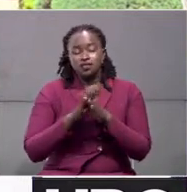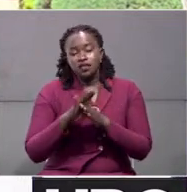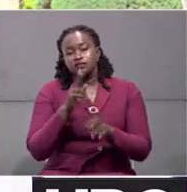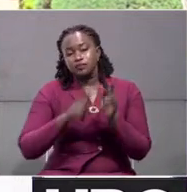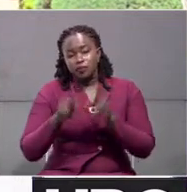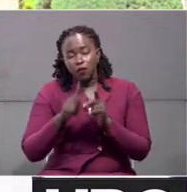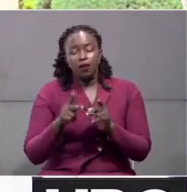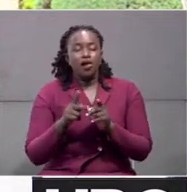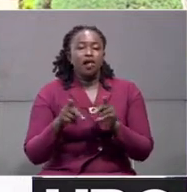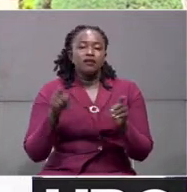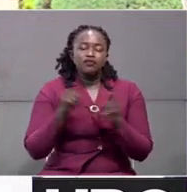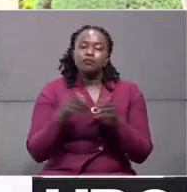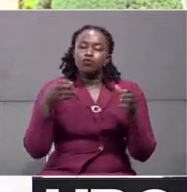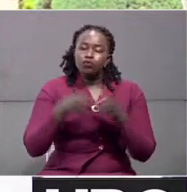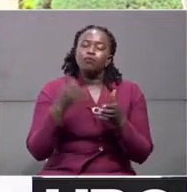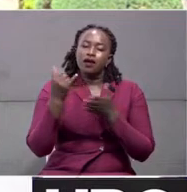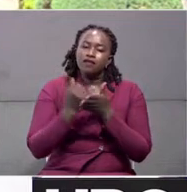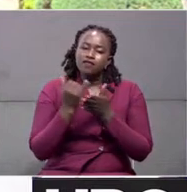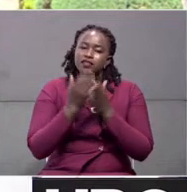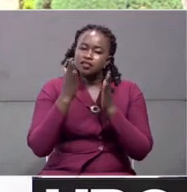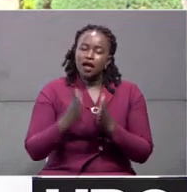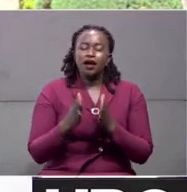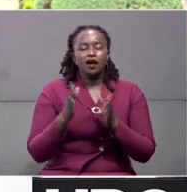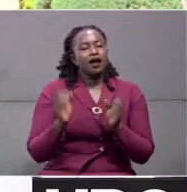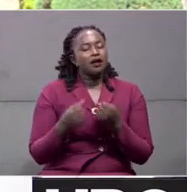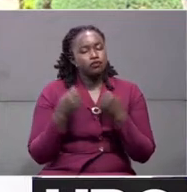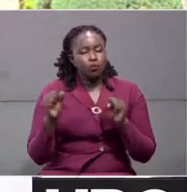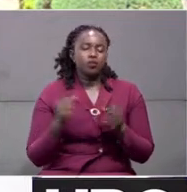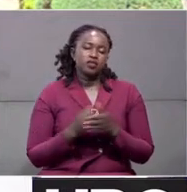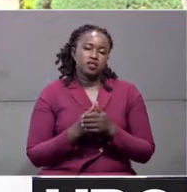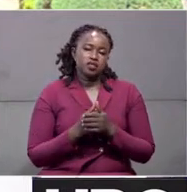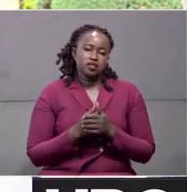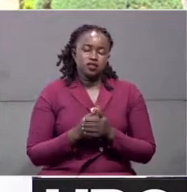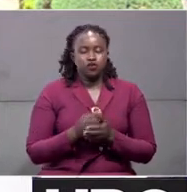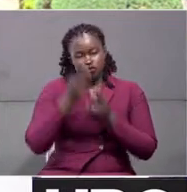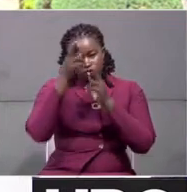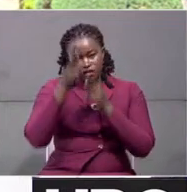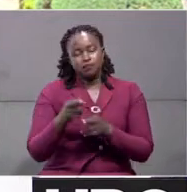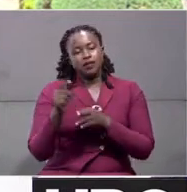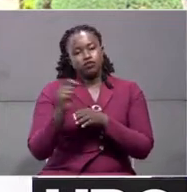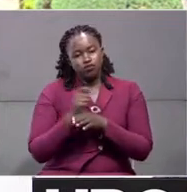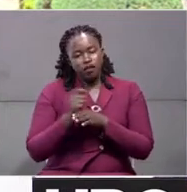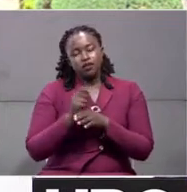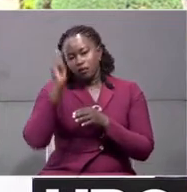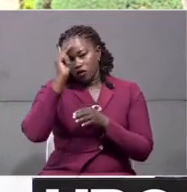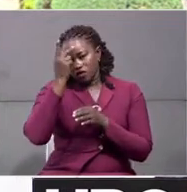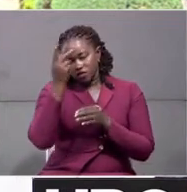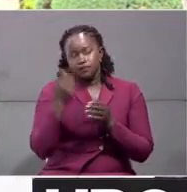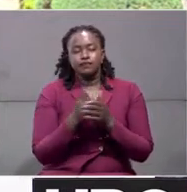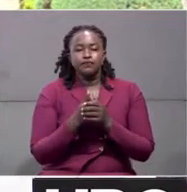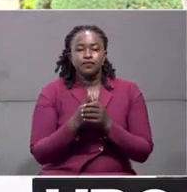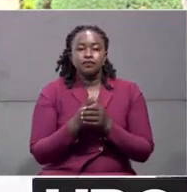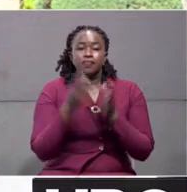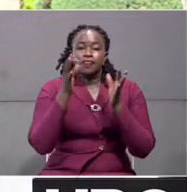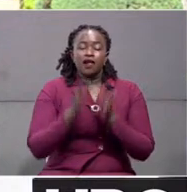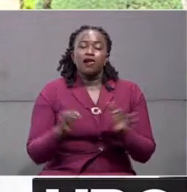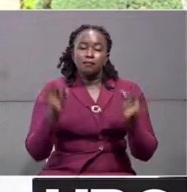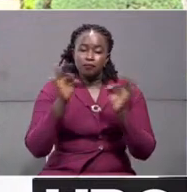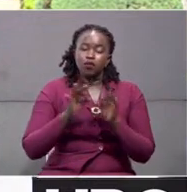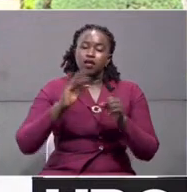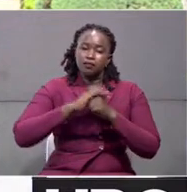and the investors cannot respect trade policies. Let manufacturers